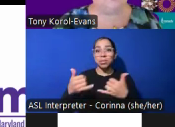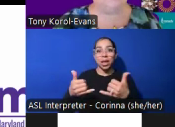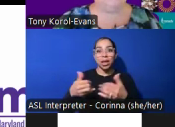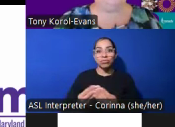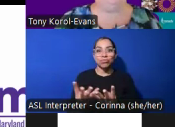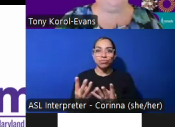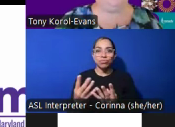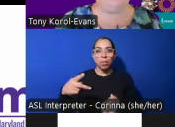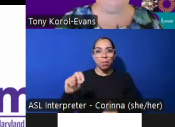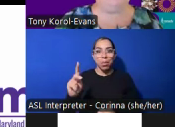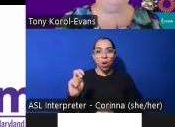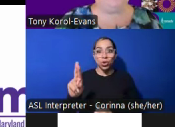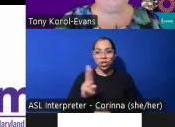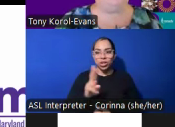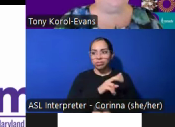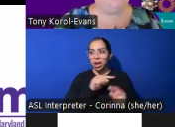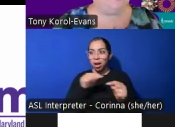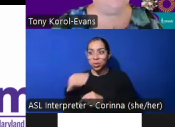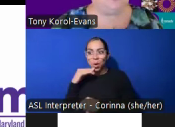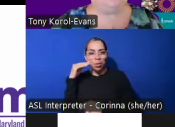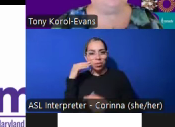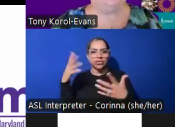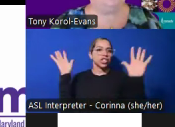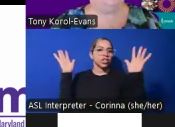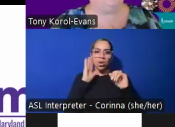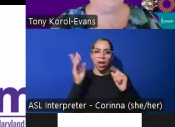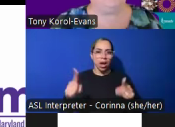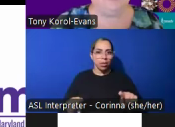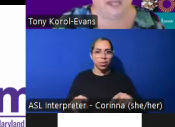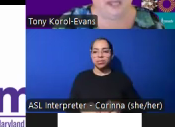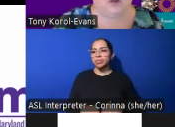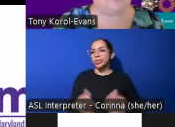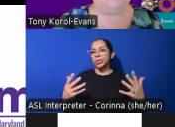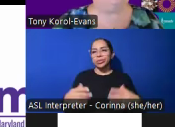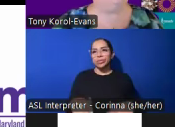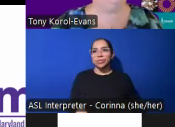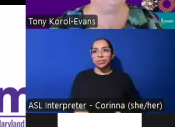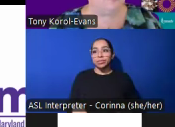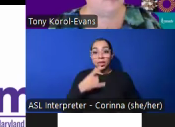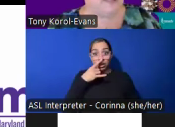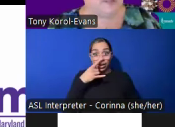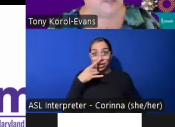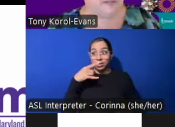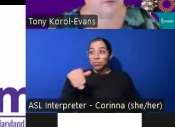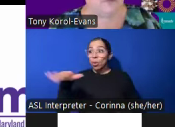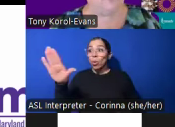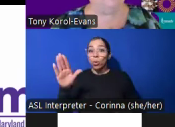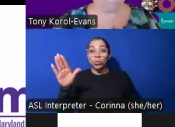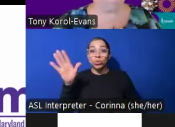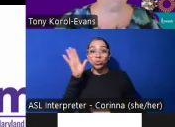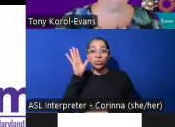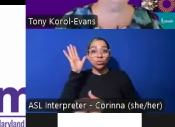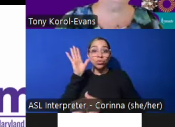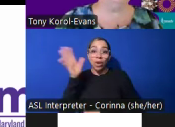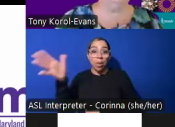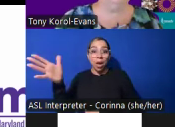right? It only happens when the kids are not here. So like when they go to grandma's for a sleepover.